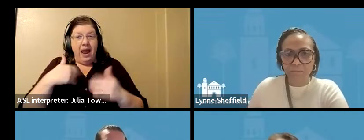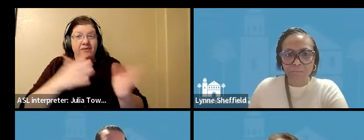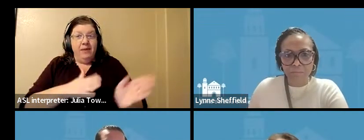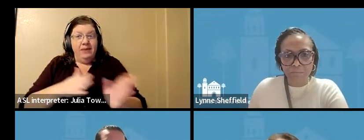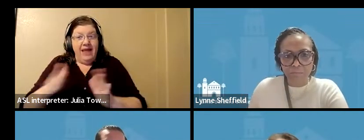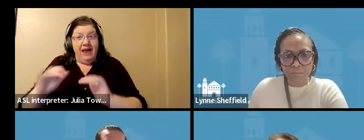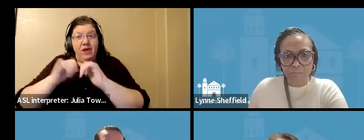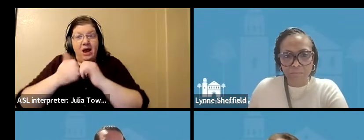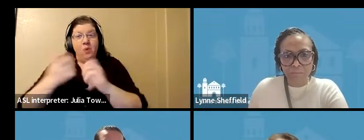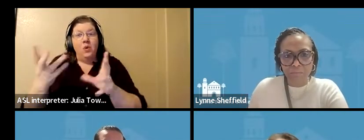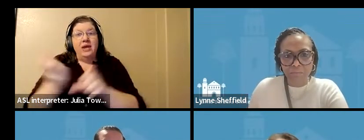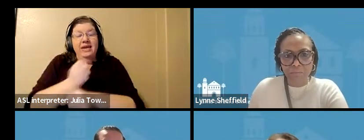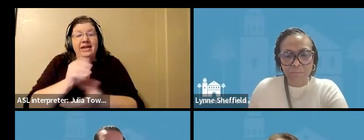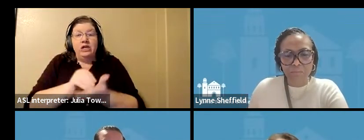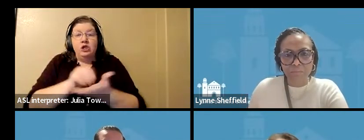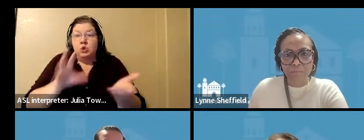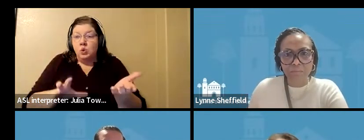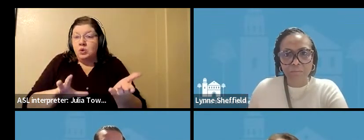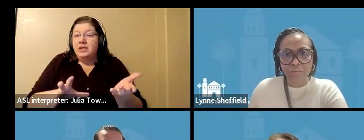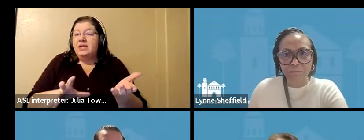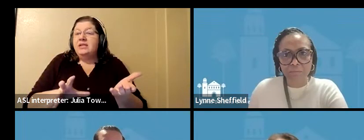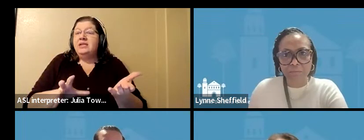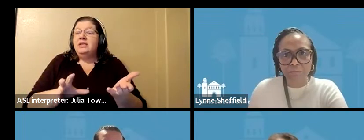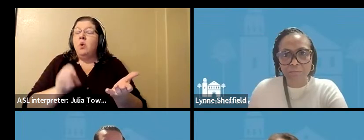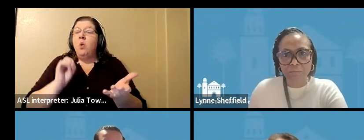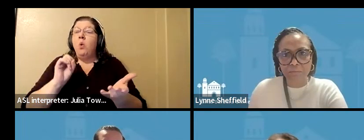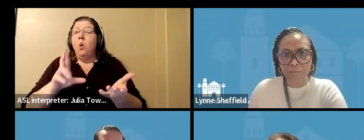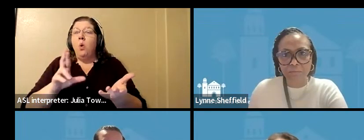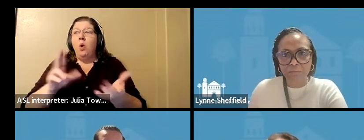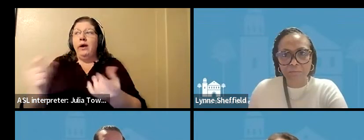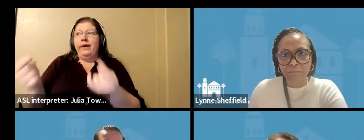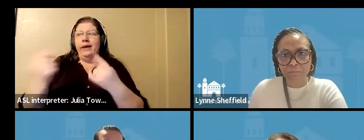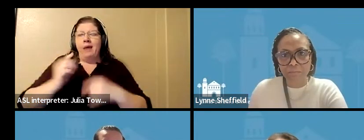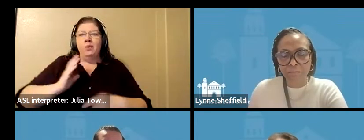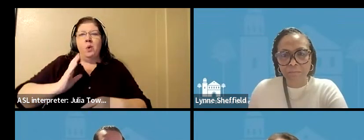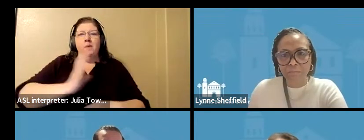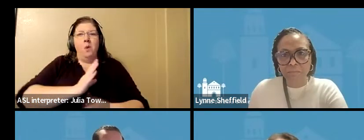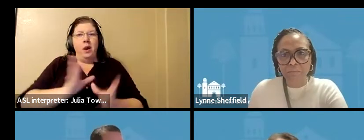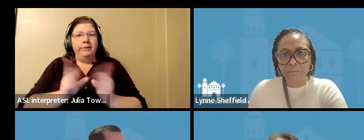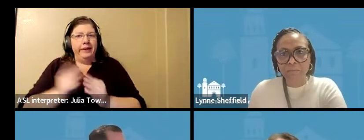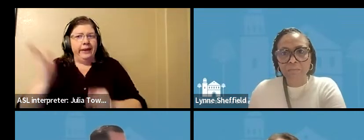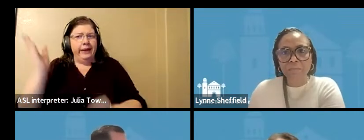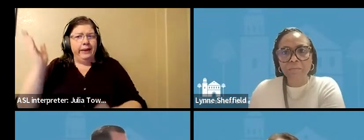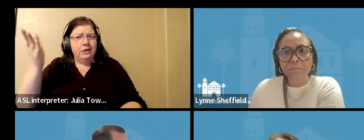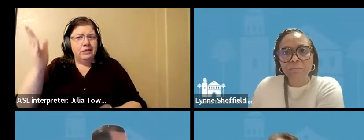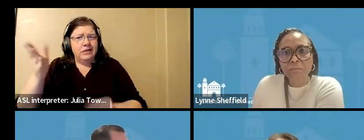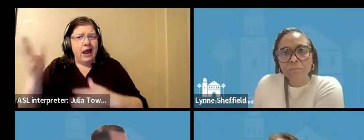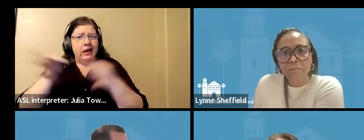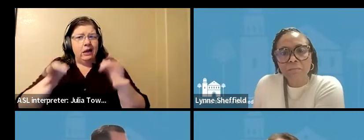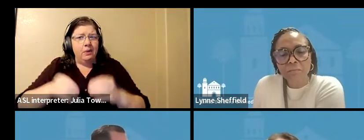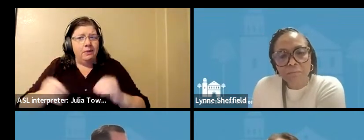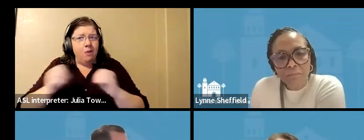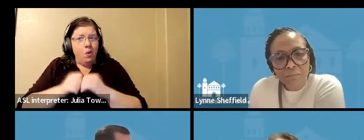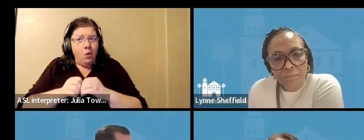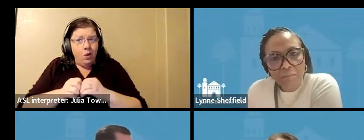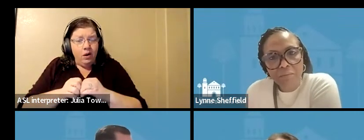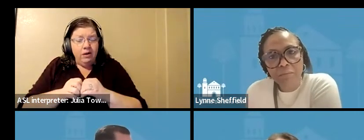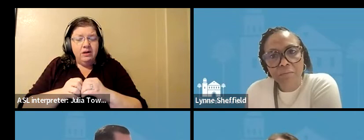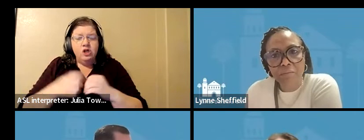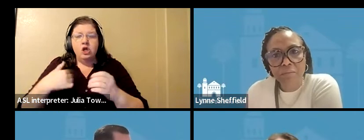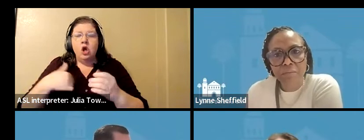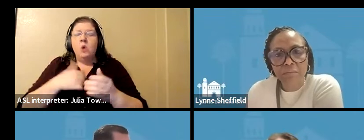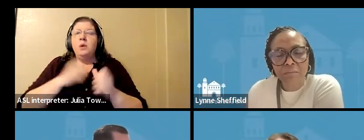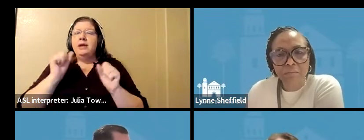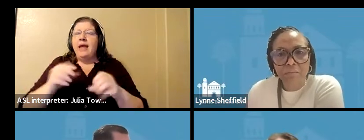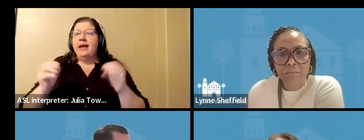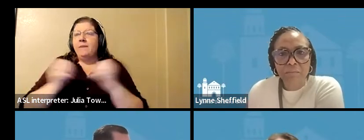getting students? Yeah, or are they going to come to a board meeting and present more about the evaluation plan, just so we can get more information